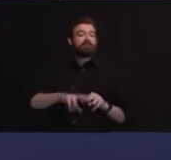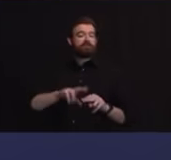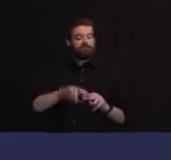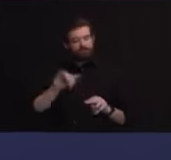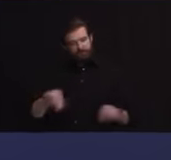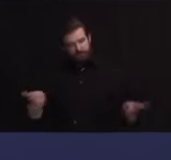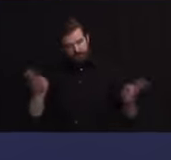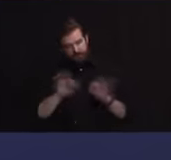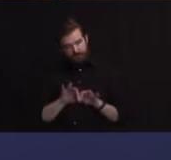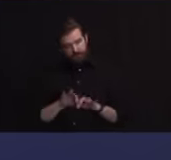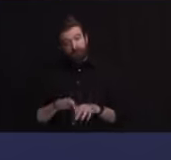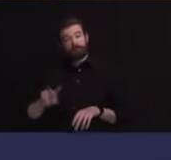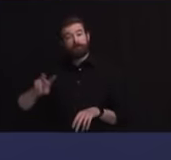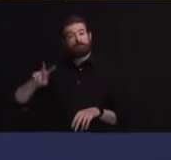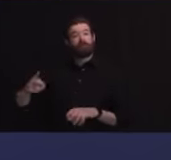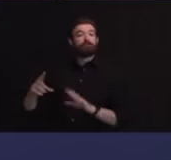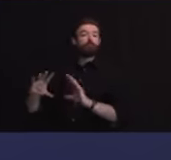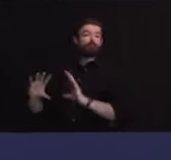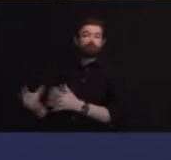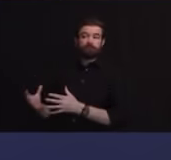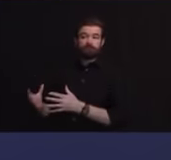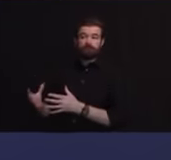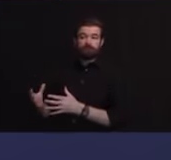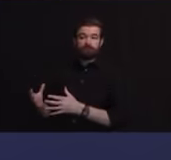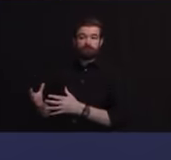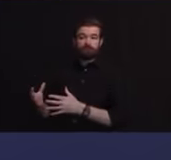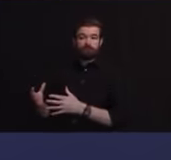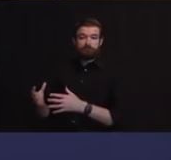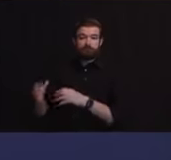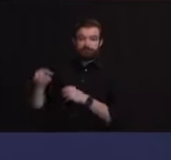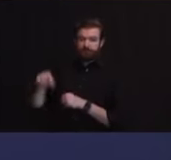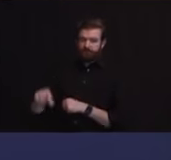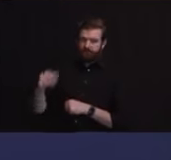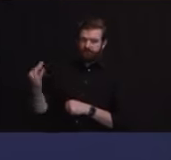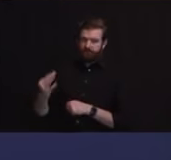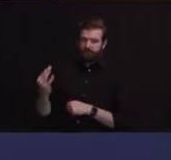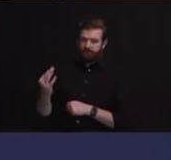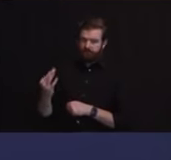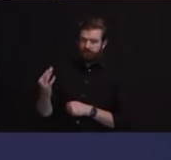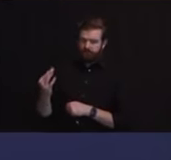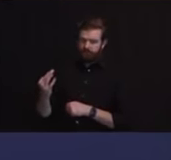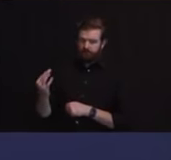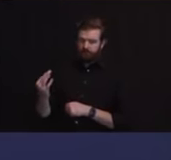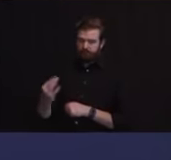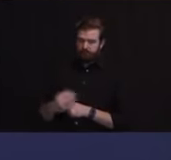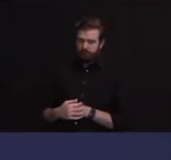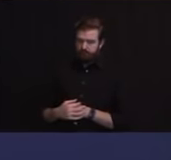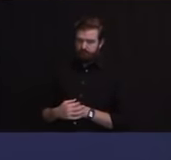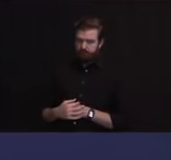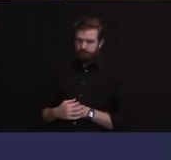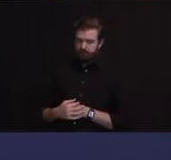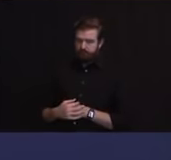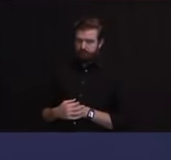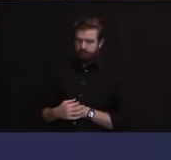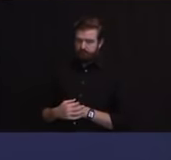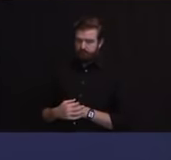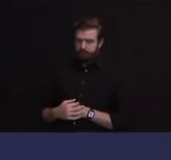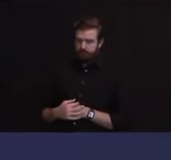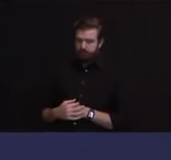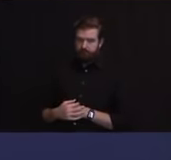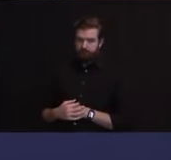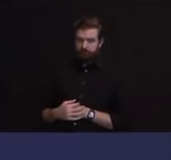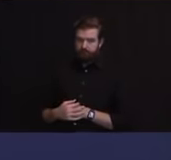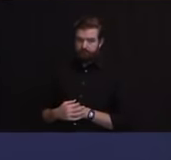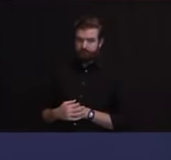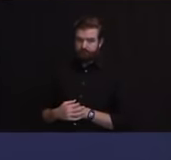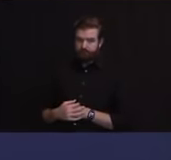category two is, that's going to happen this Friday, kind of almost no matter what, Judy, right? And Ed. The stuff on May 19th, which is 2